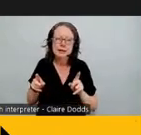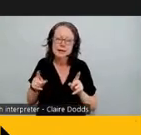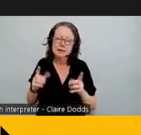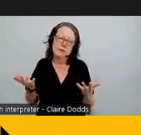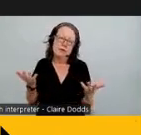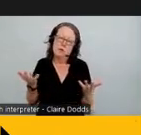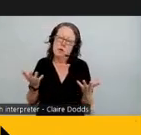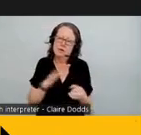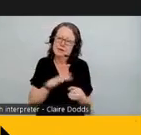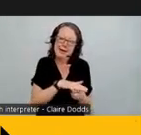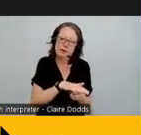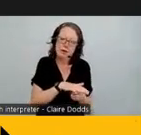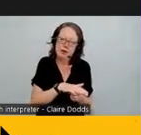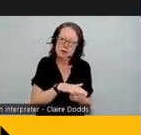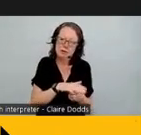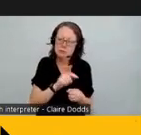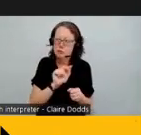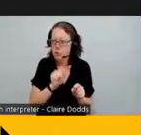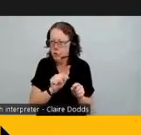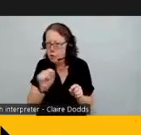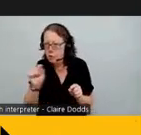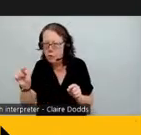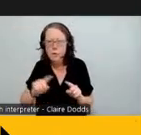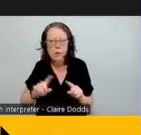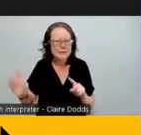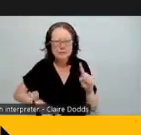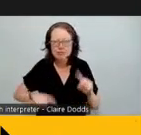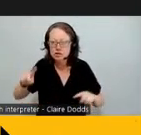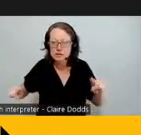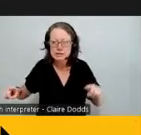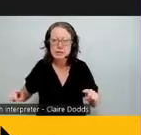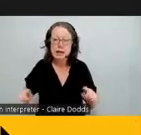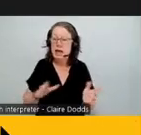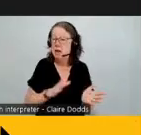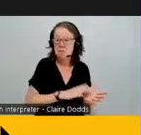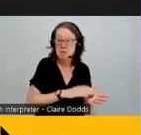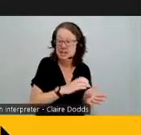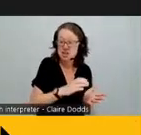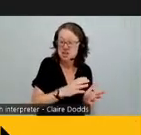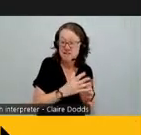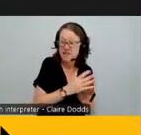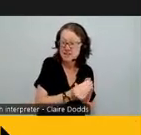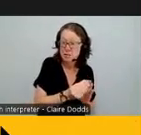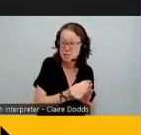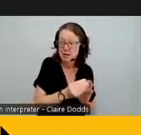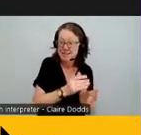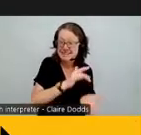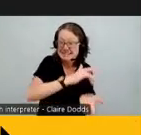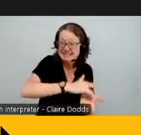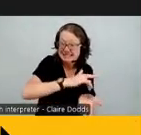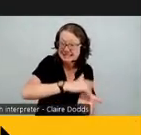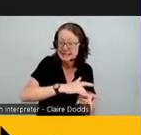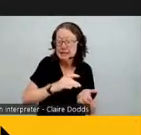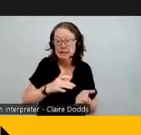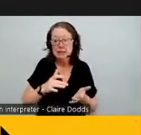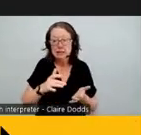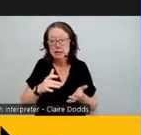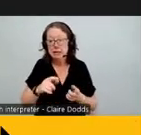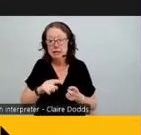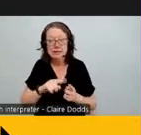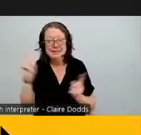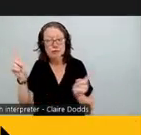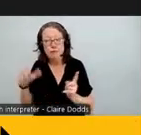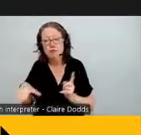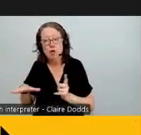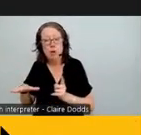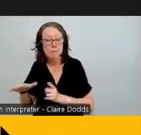city Manchester is very different to Hastings on the coast, and neither of those are the same as Dundee. And